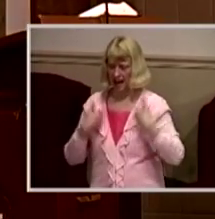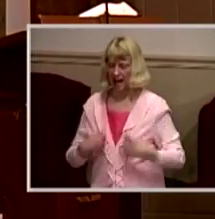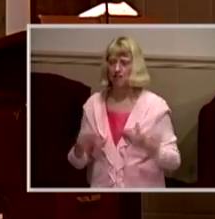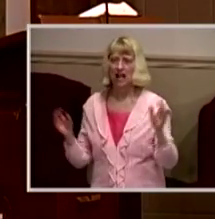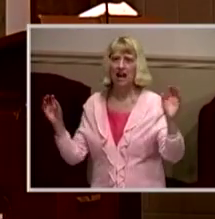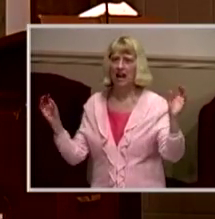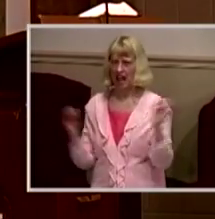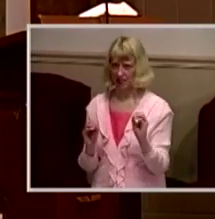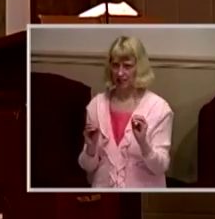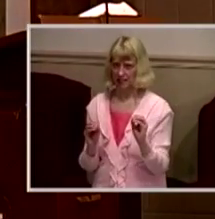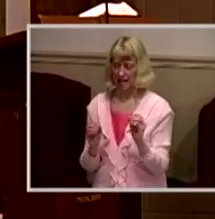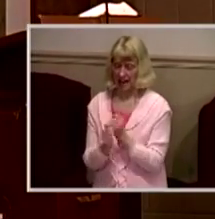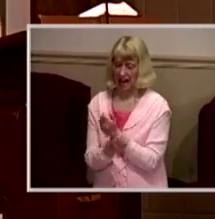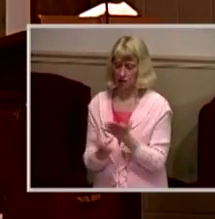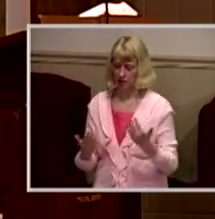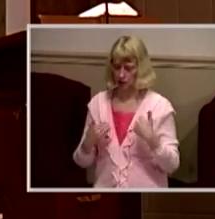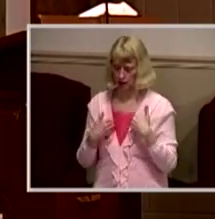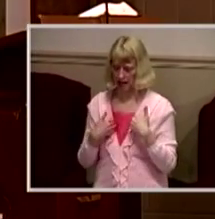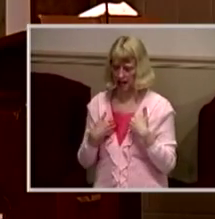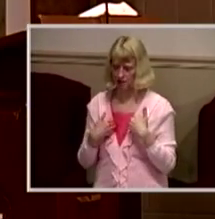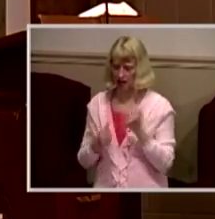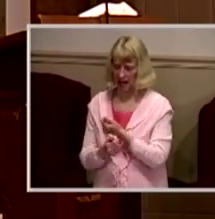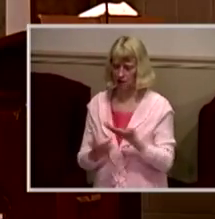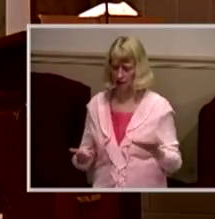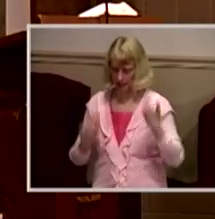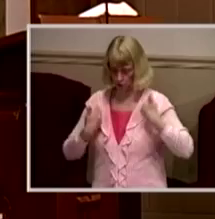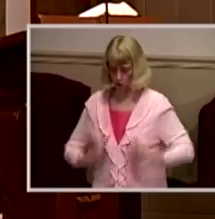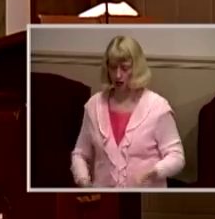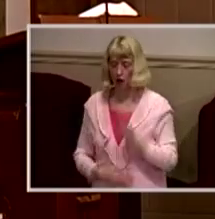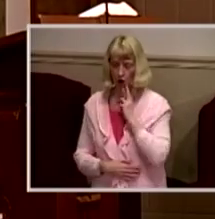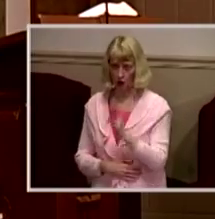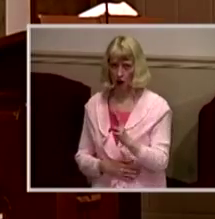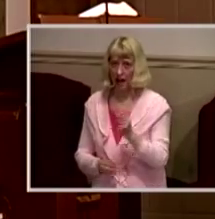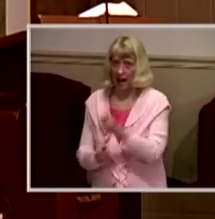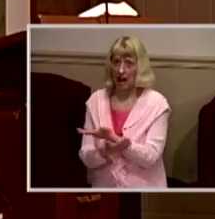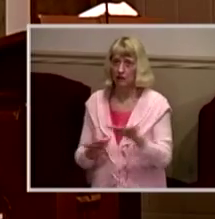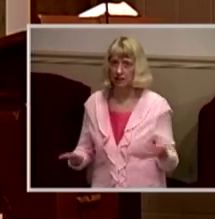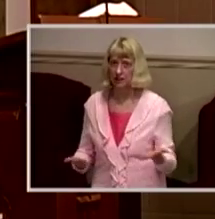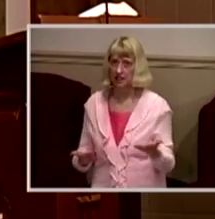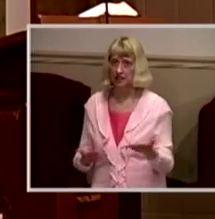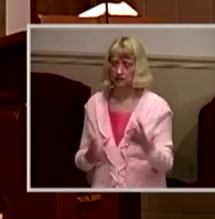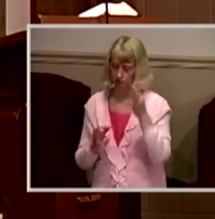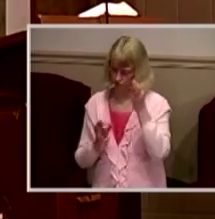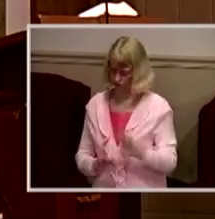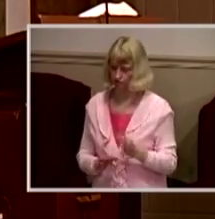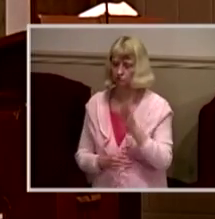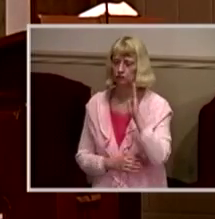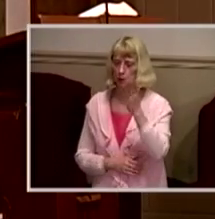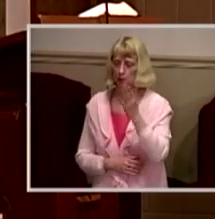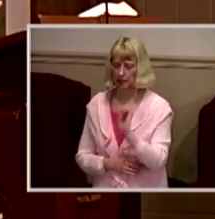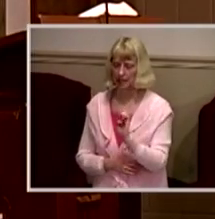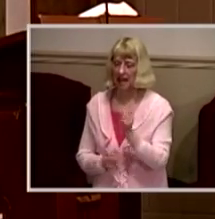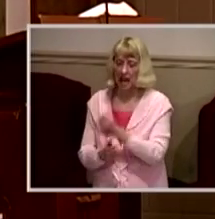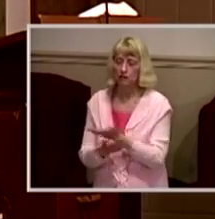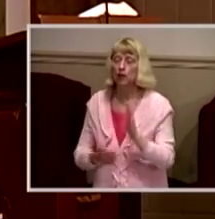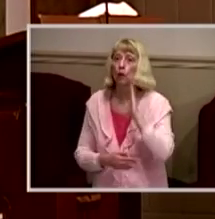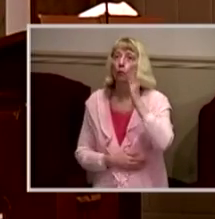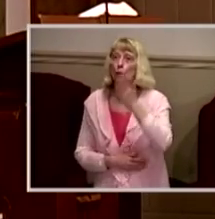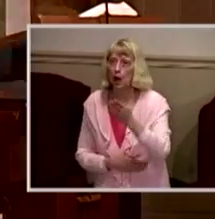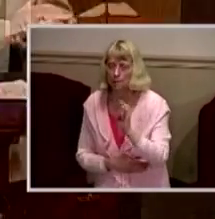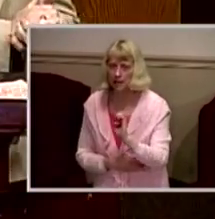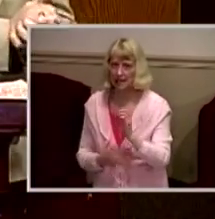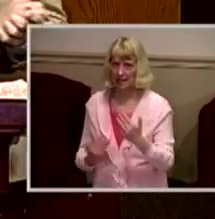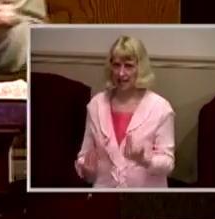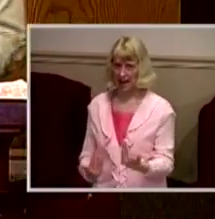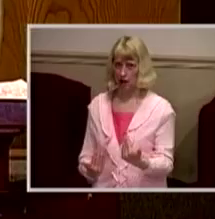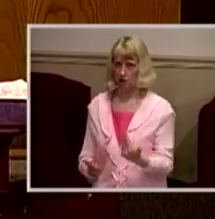nothing. Everything that we have, everything that we are, everything that we determine to be, everything that we will be for